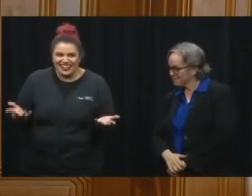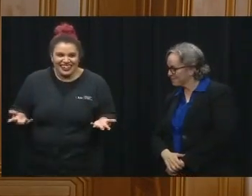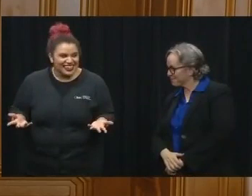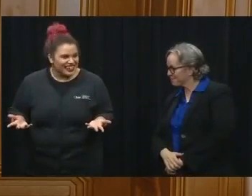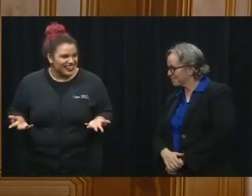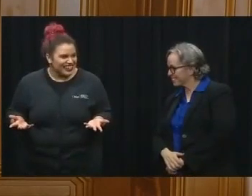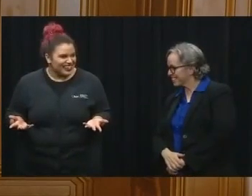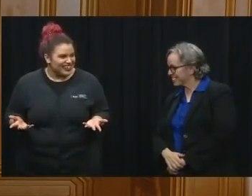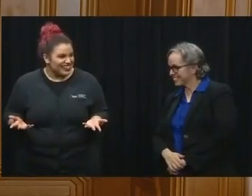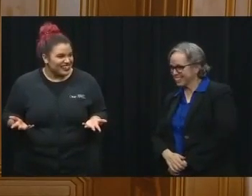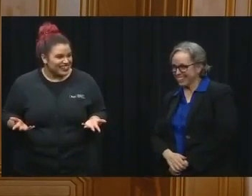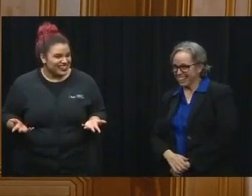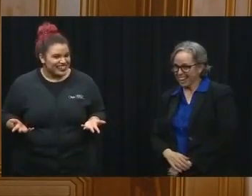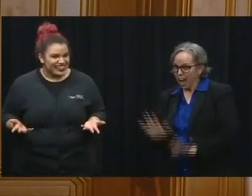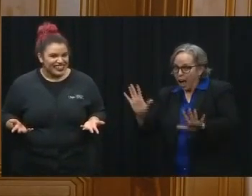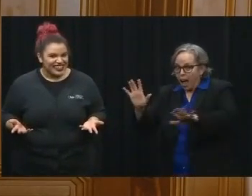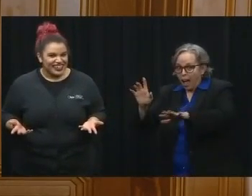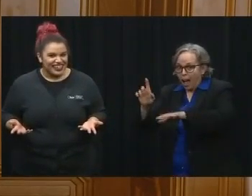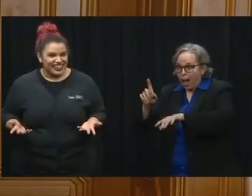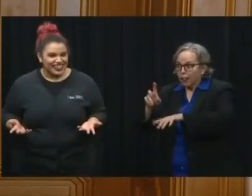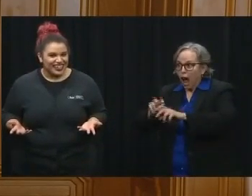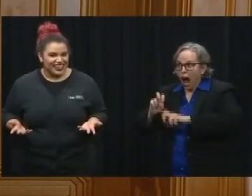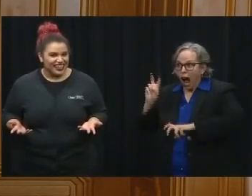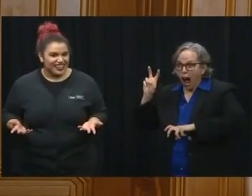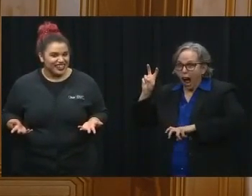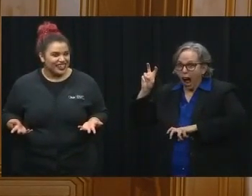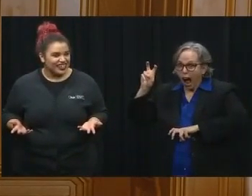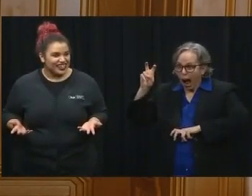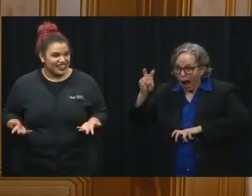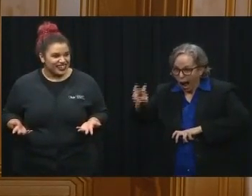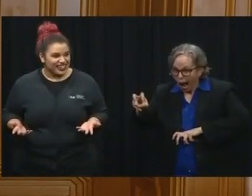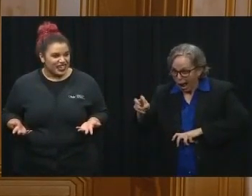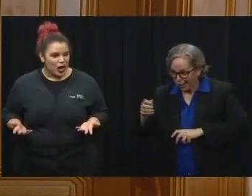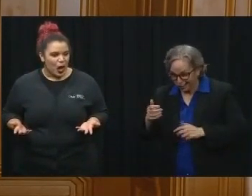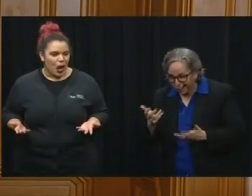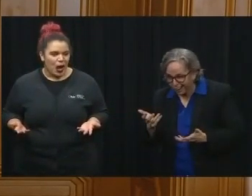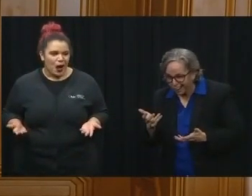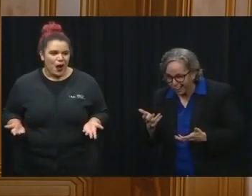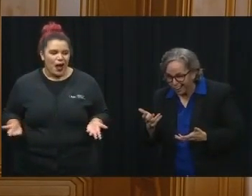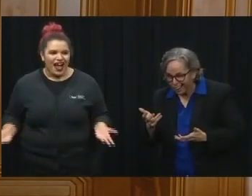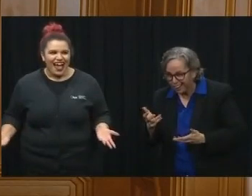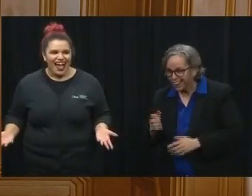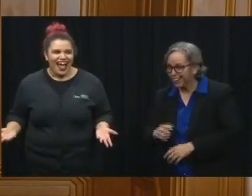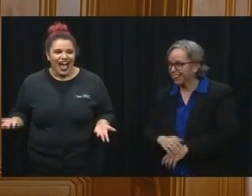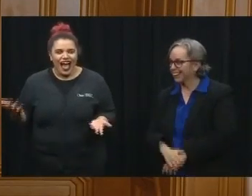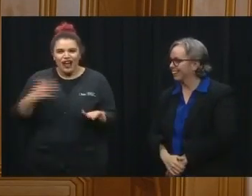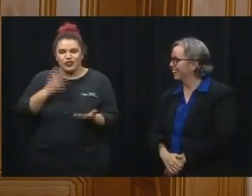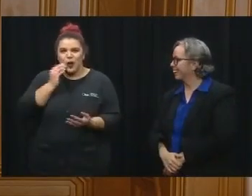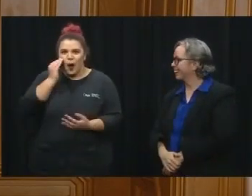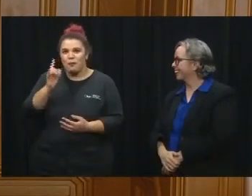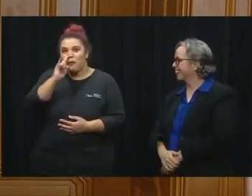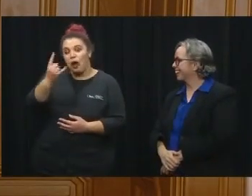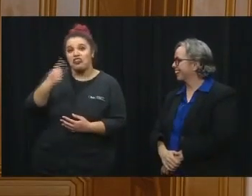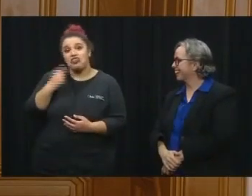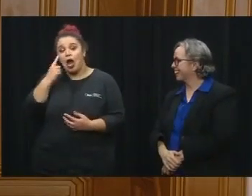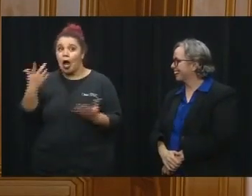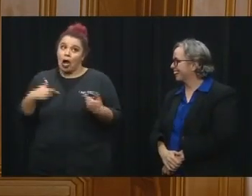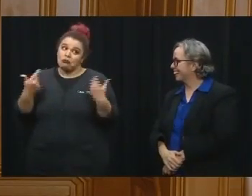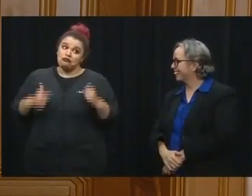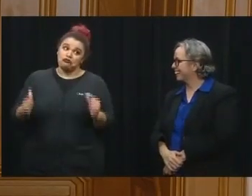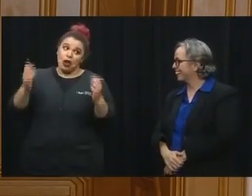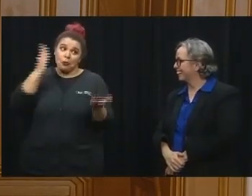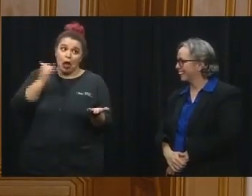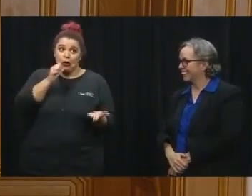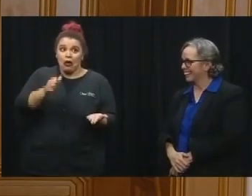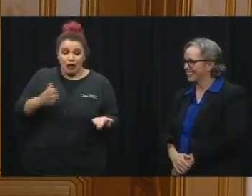No. That's just me getting bored and just trying things at home. So. Yeah, I don't know. You look like you're flying from one side of the room to the other. It looked pretty good to me. So. He got